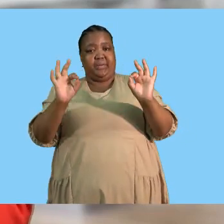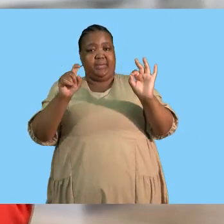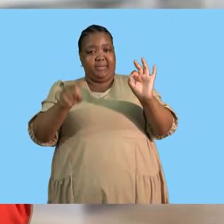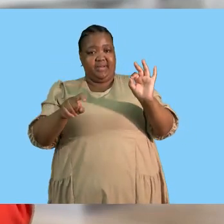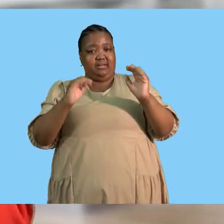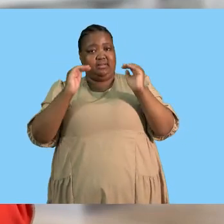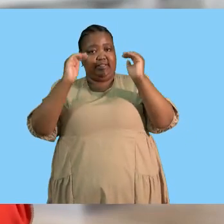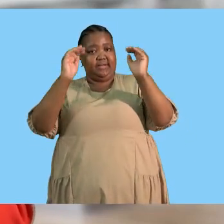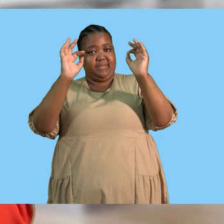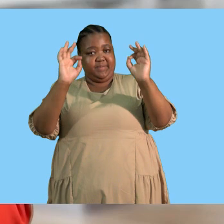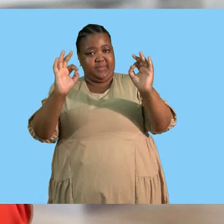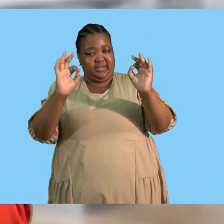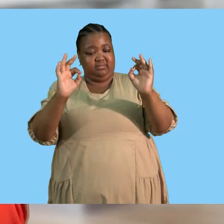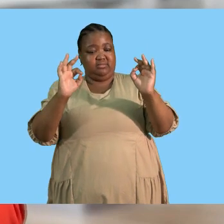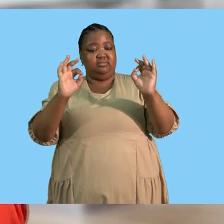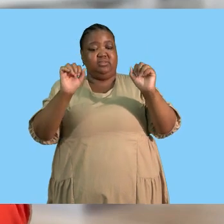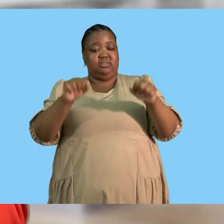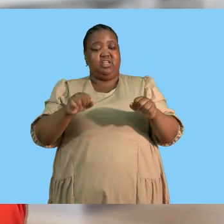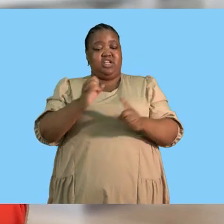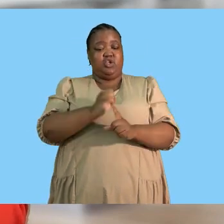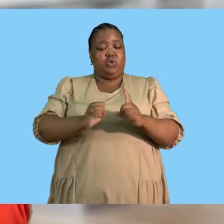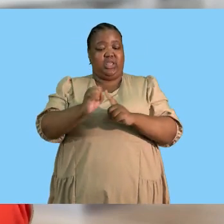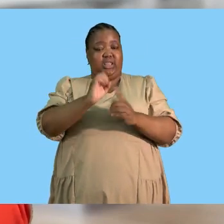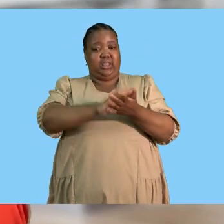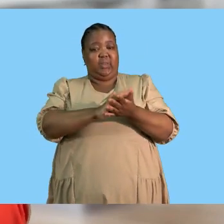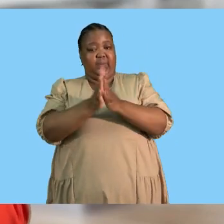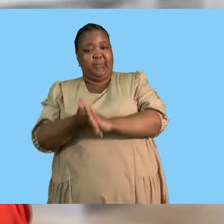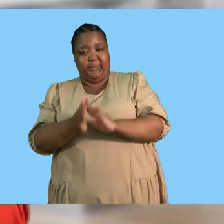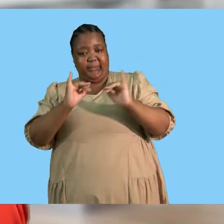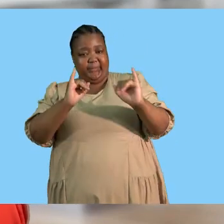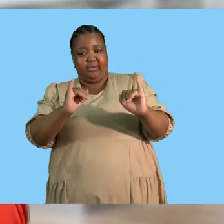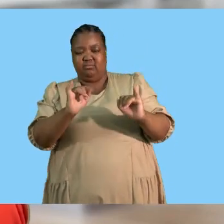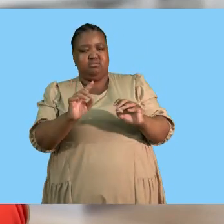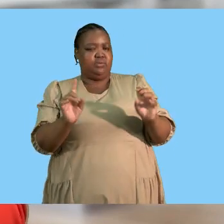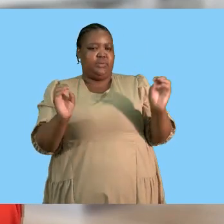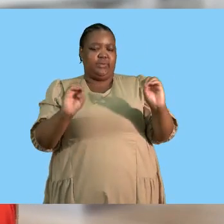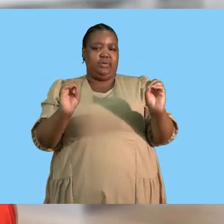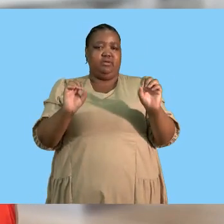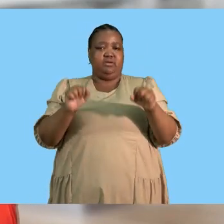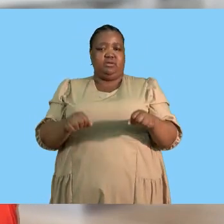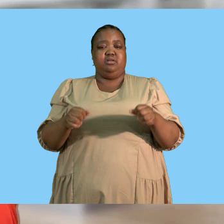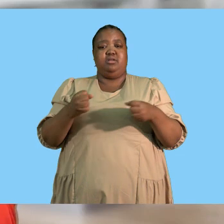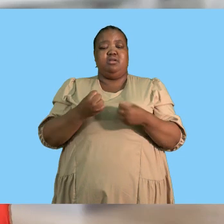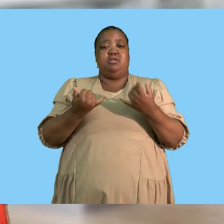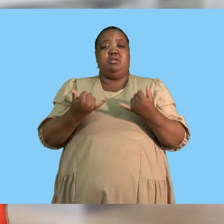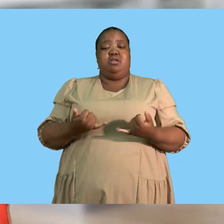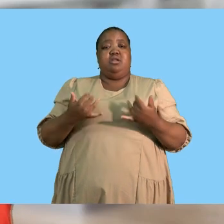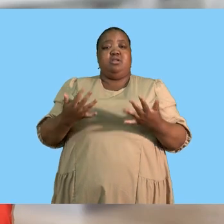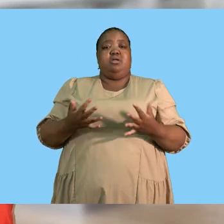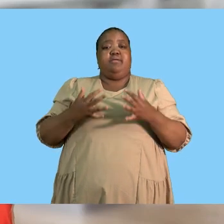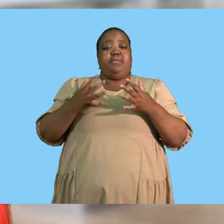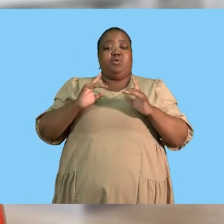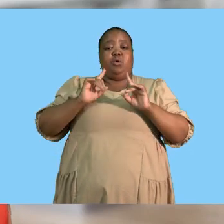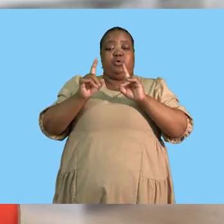quality and of the standard that will not harm or pose harm to the society. Now, grade 11s, I